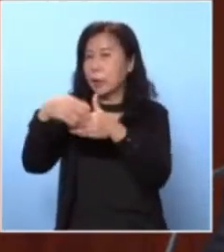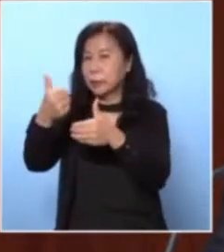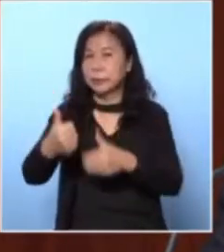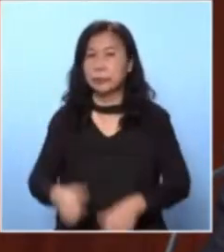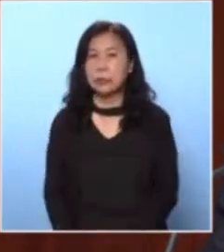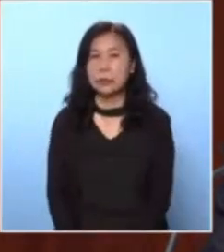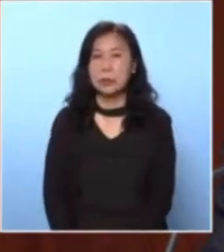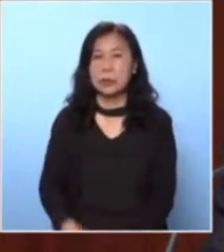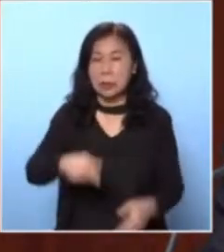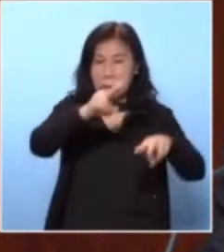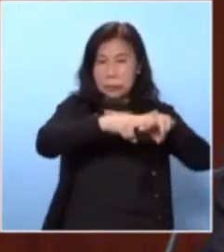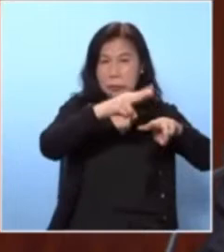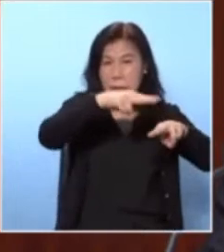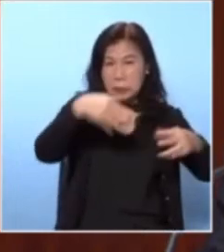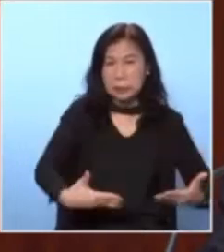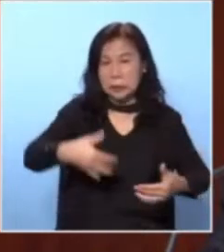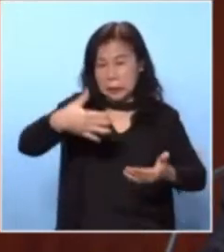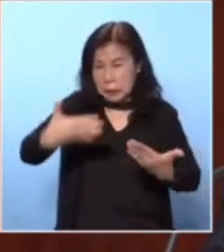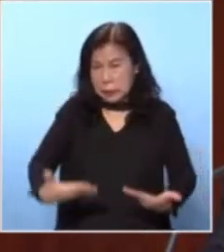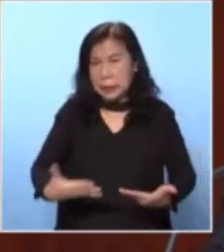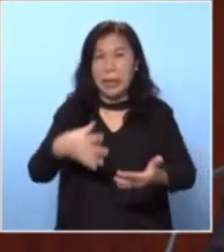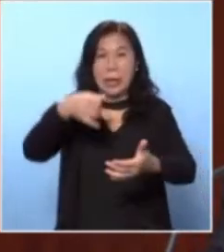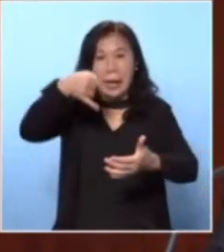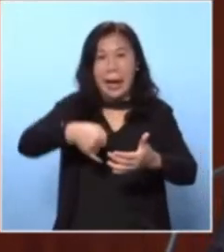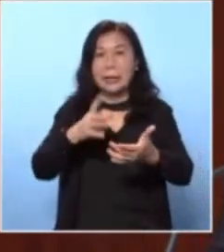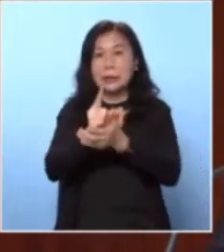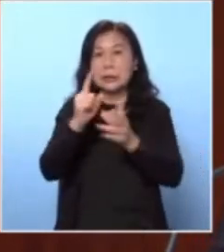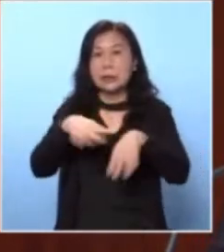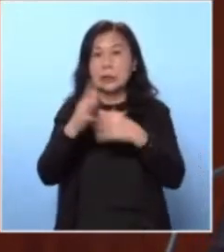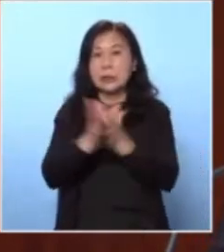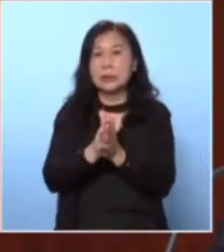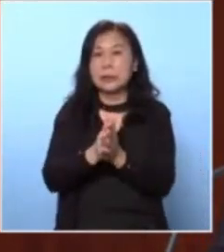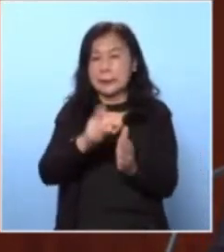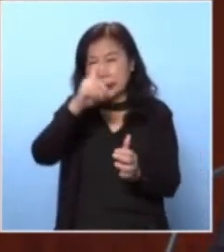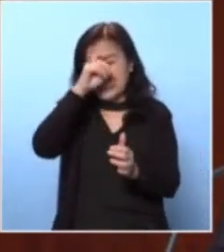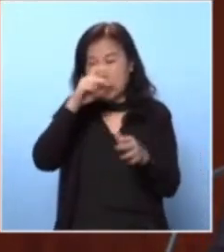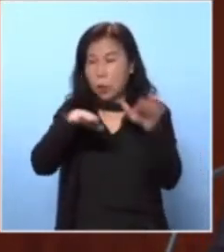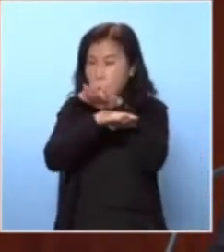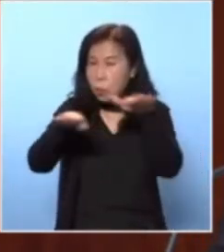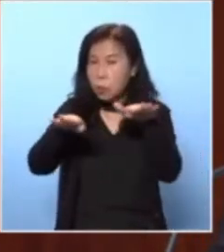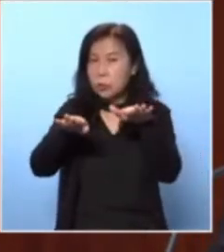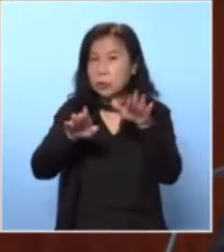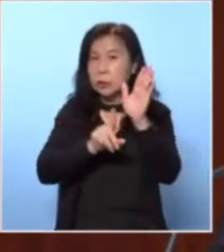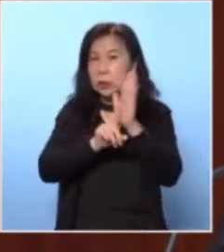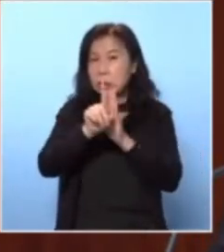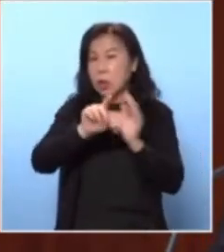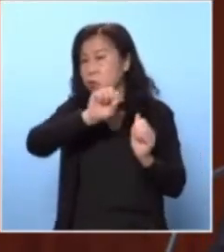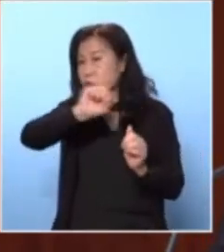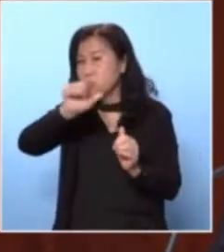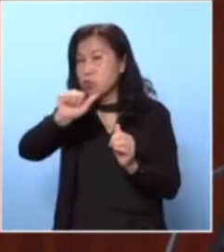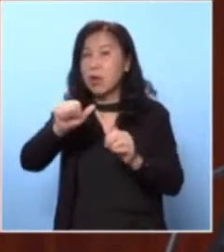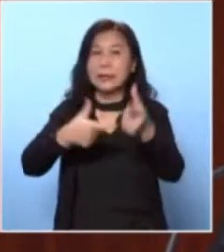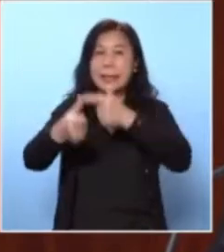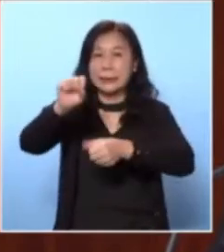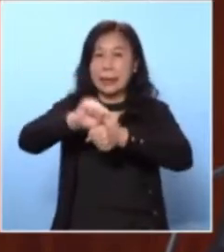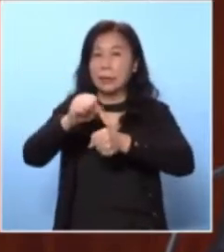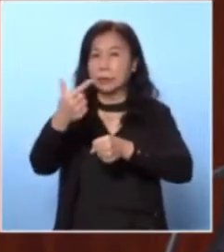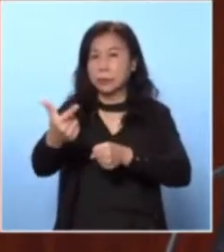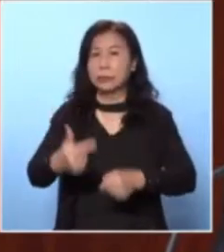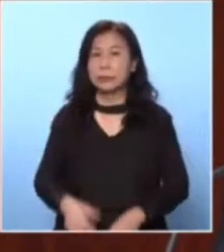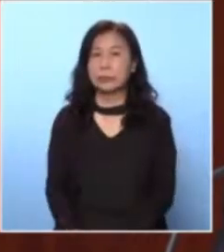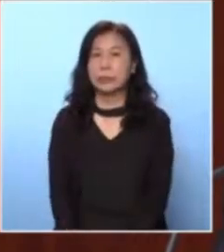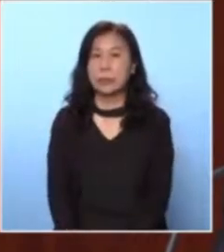growth. Steady growth, and well above the global average, is forecast for the mainland economy this year and